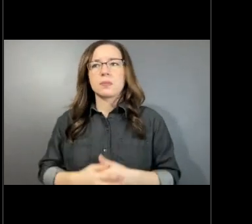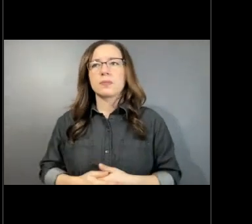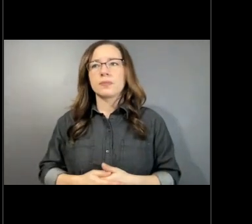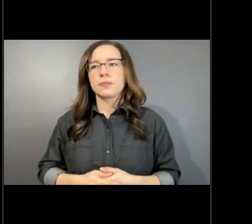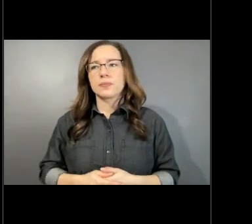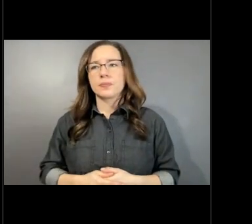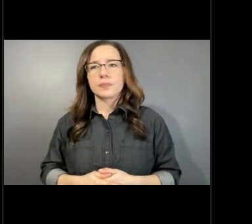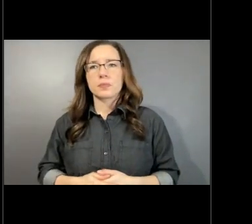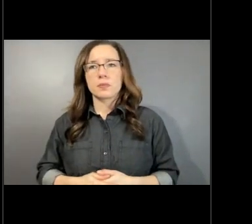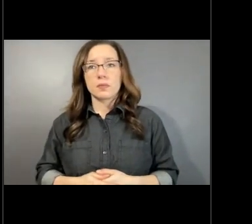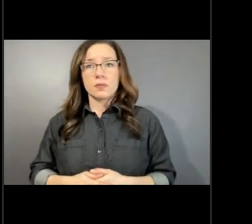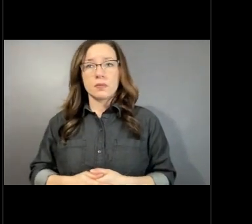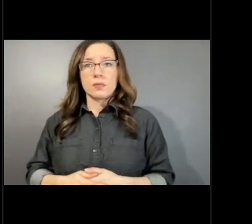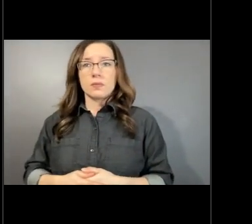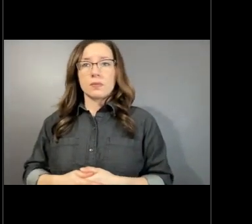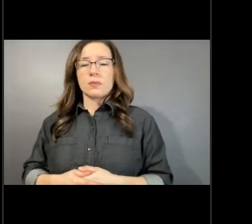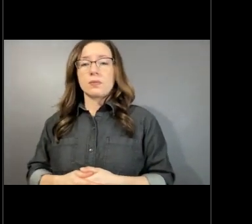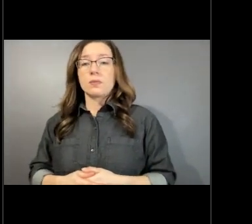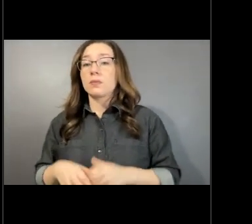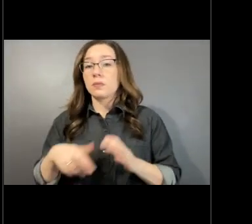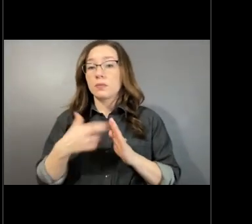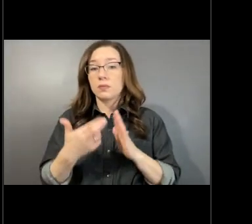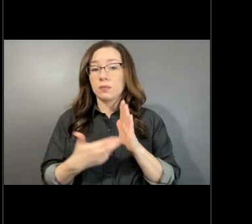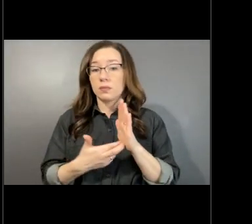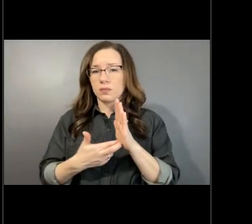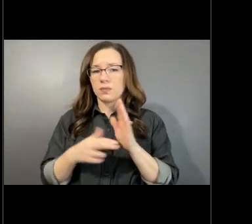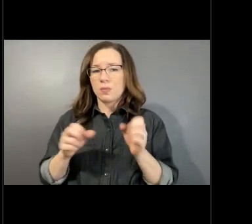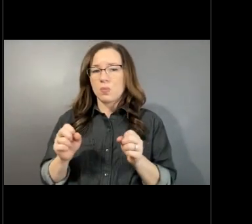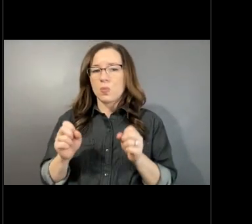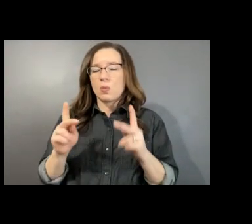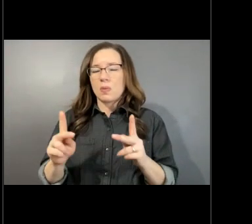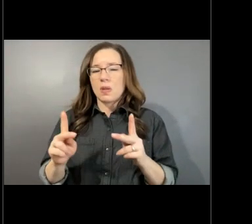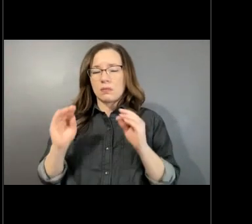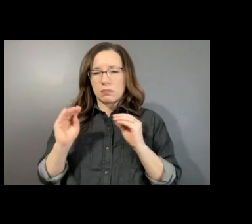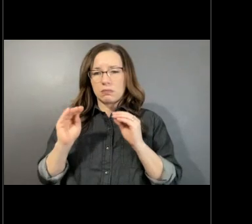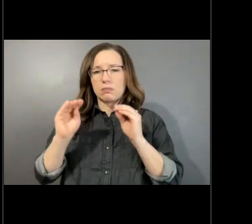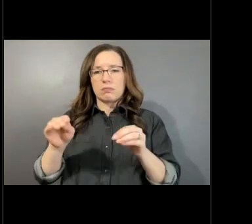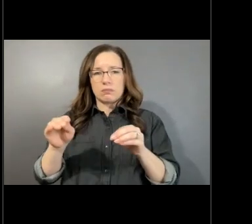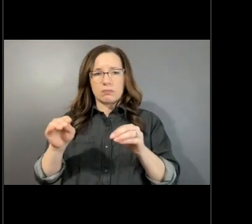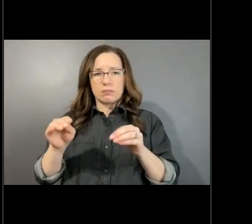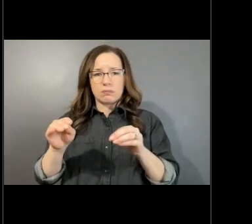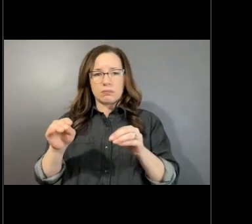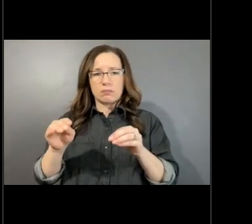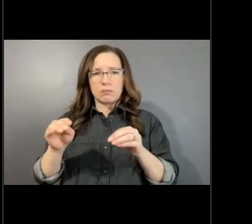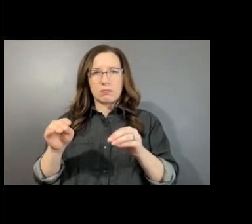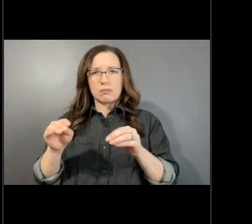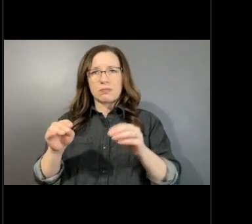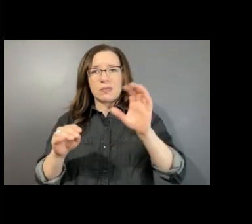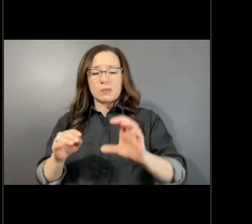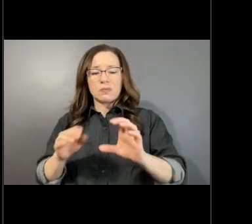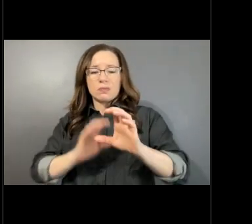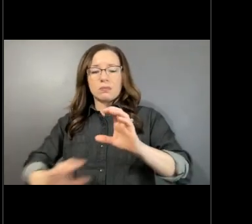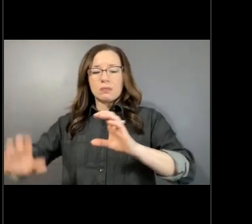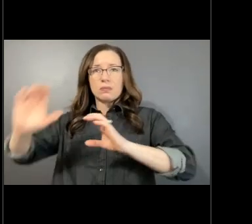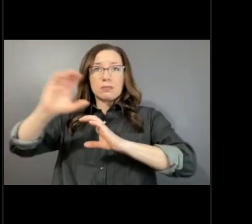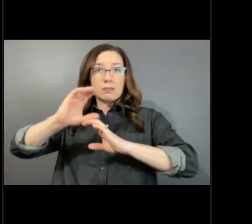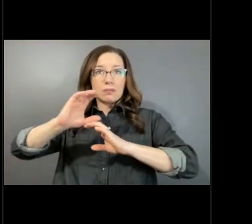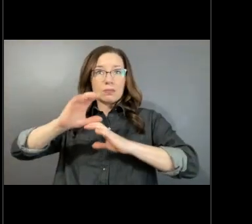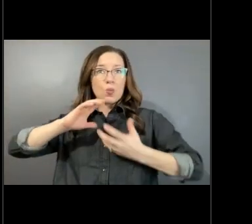The guidelines do permit the installation of stacked washers and